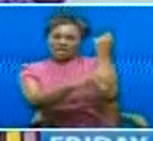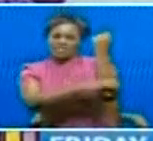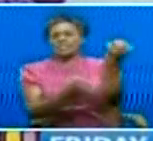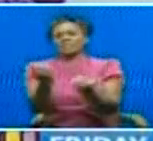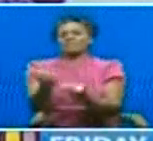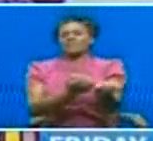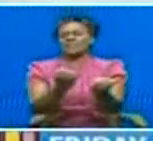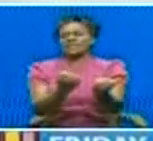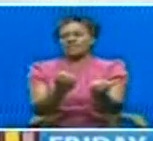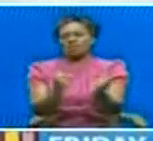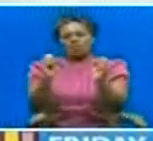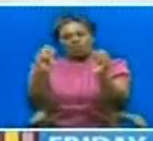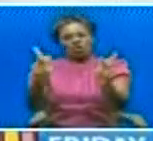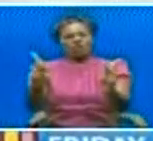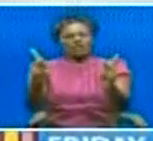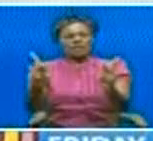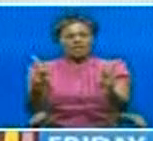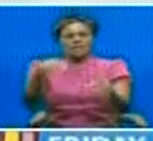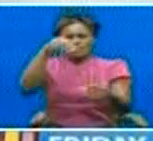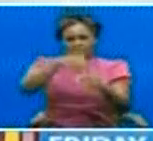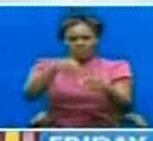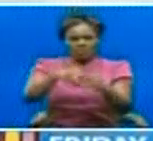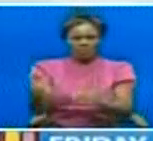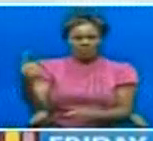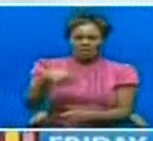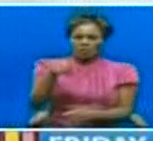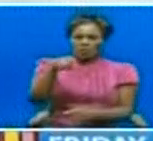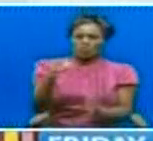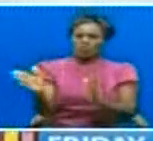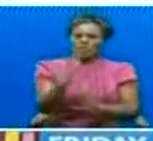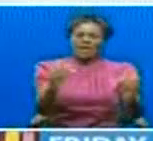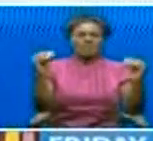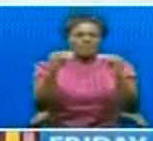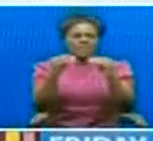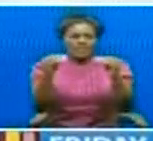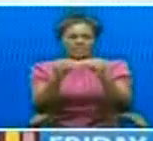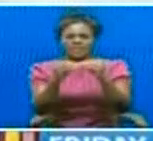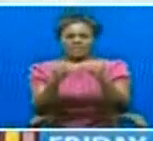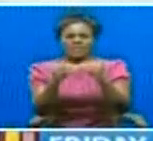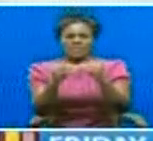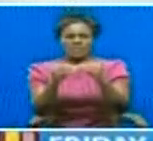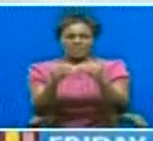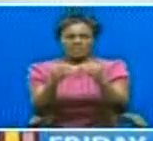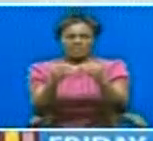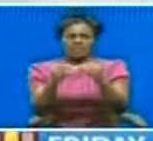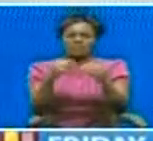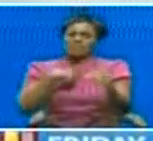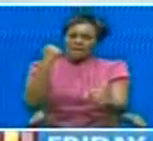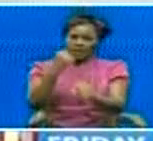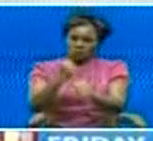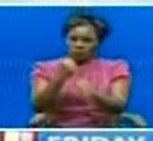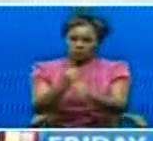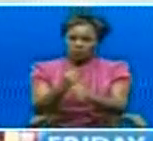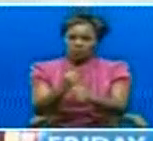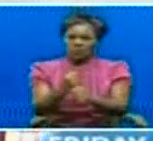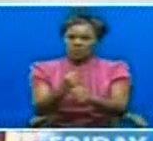So he told me, okay, fine. We have some investors coming in. Why don't you arrange their meetings? And I did that.